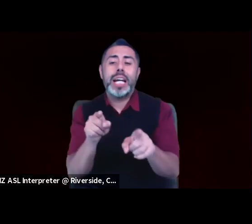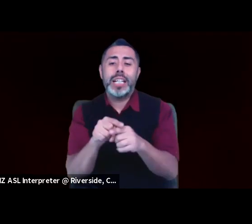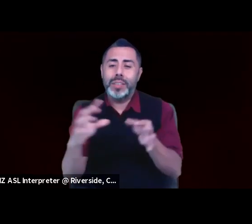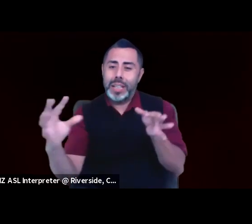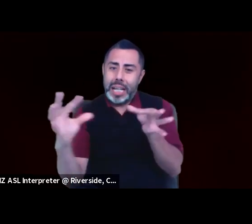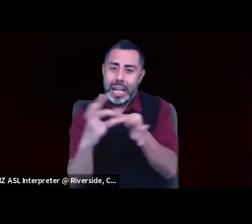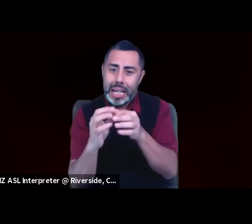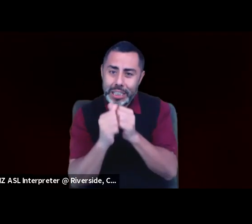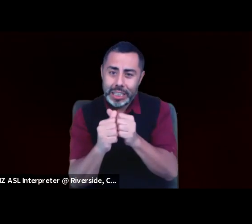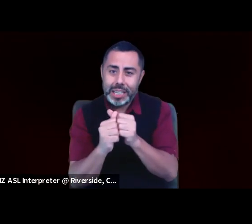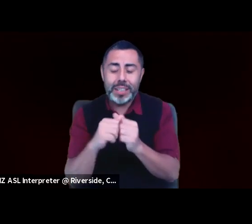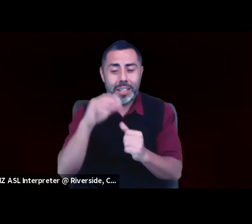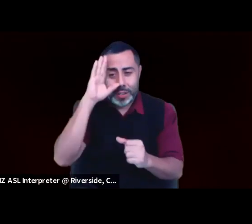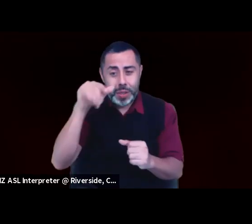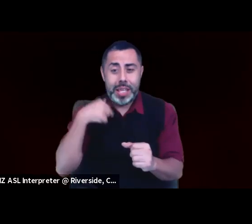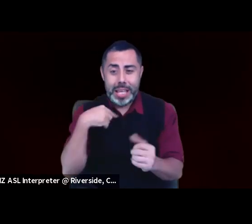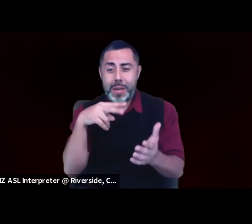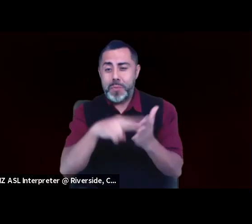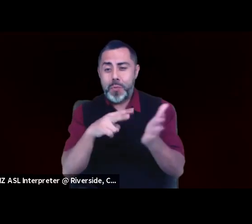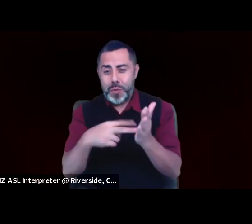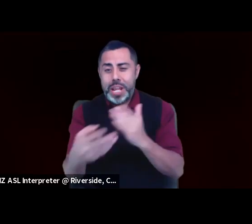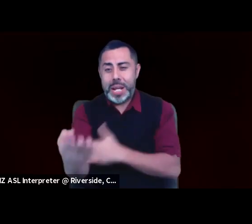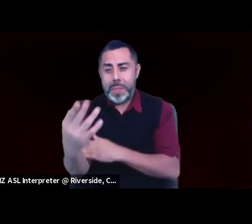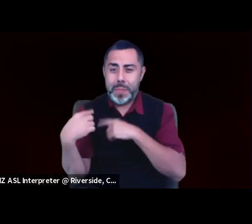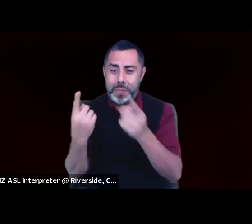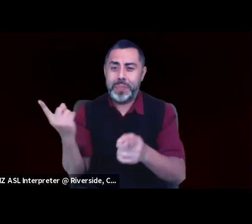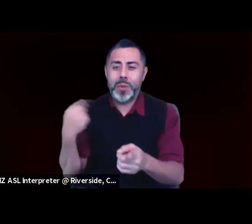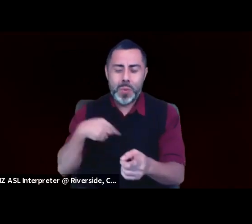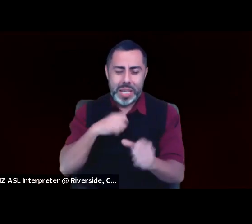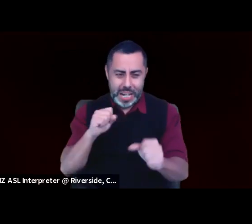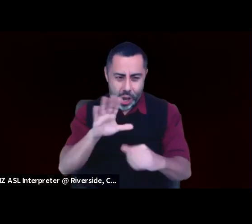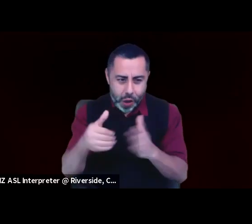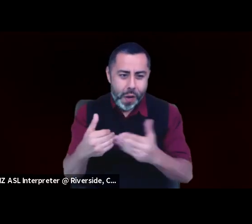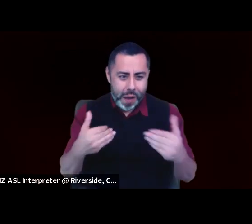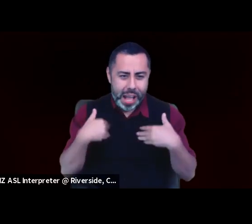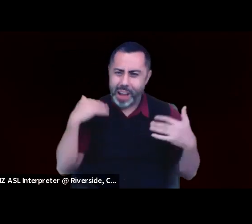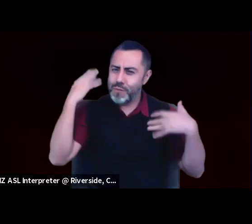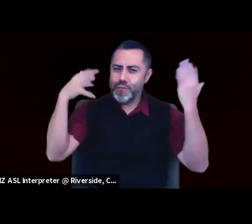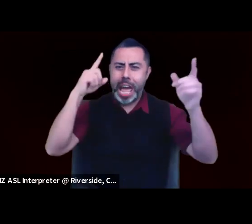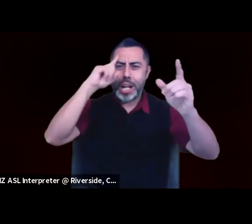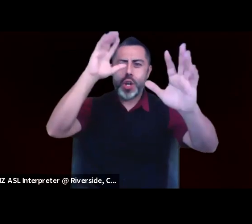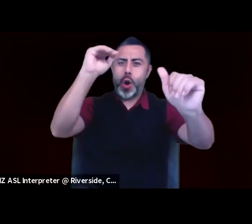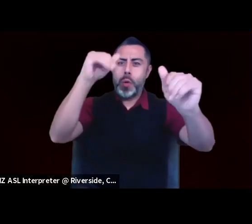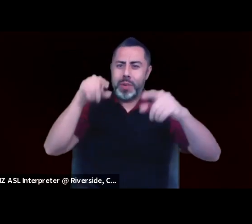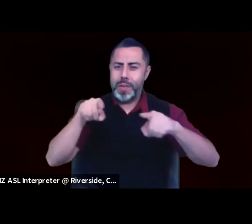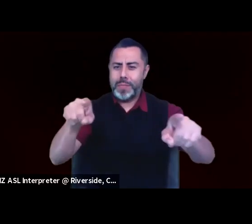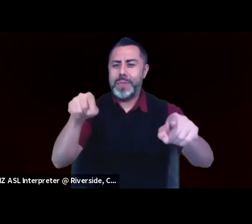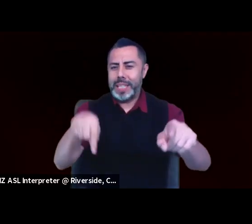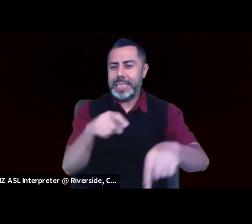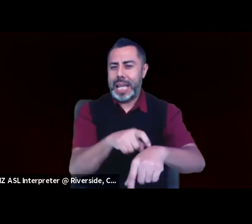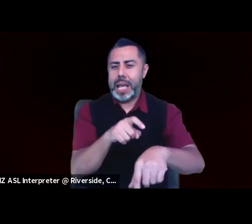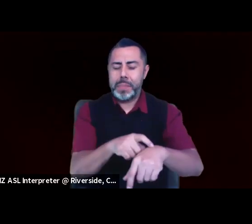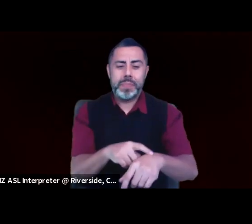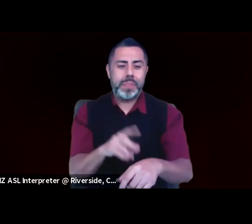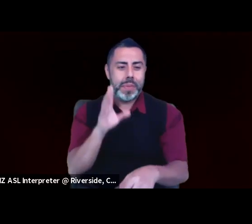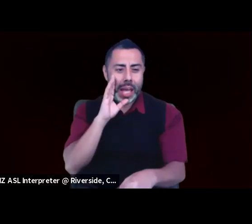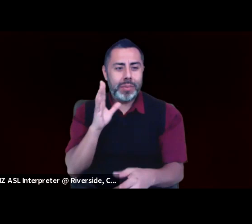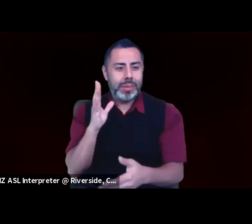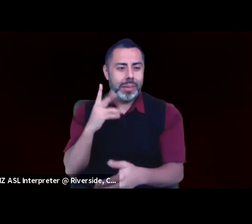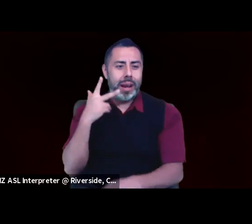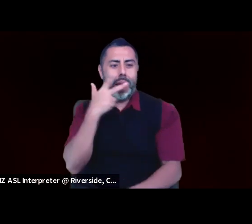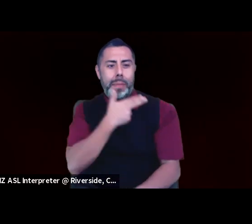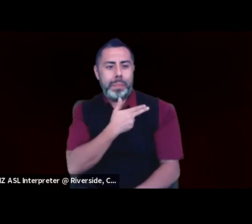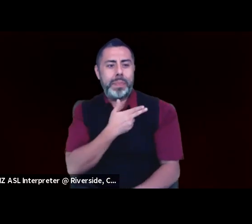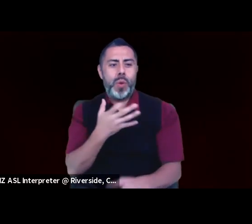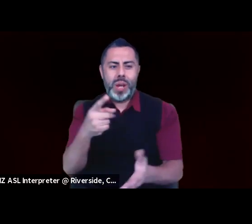been reading this book in the morning too, have some radical hope for this time. And I'll leave it there so we can get to the discussion.